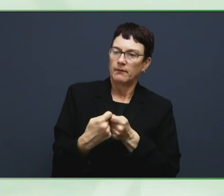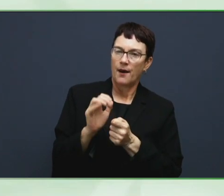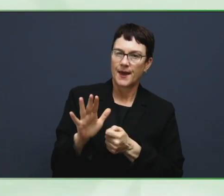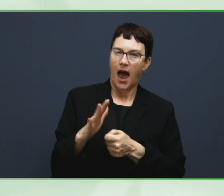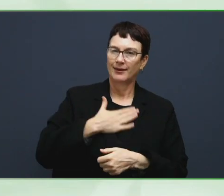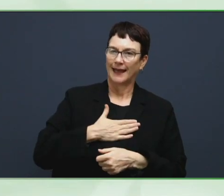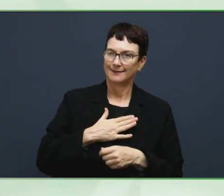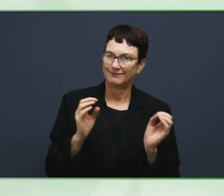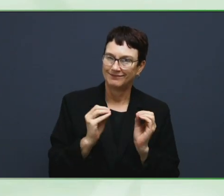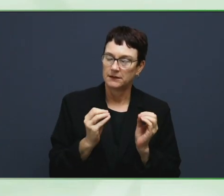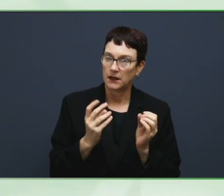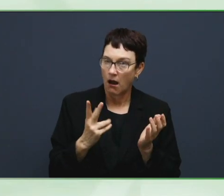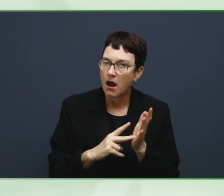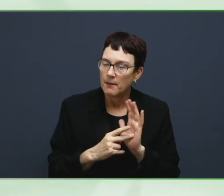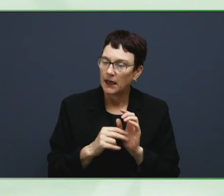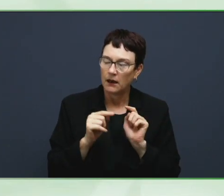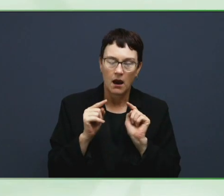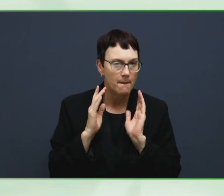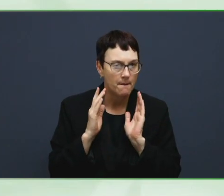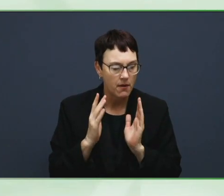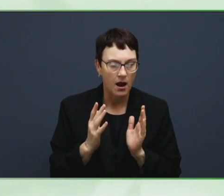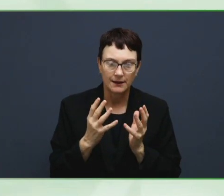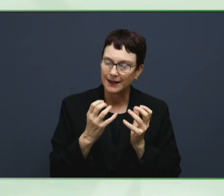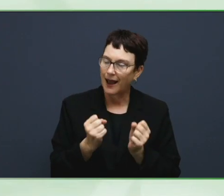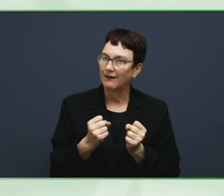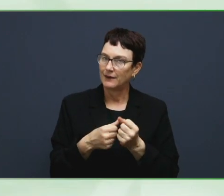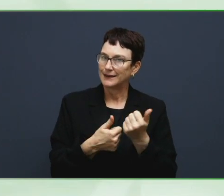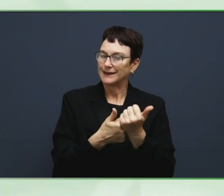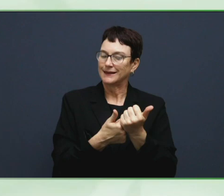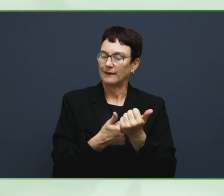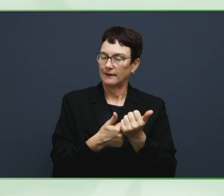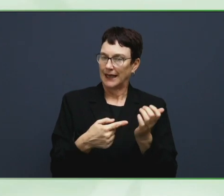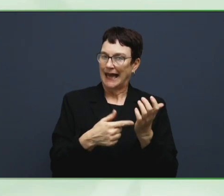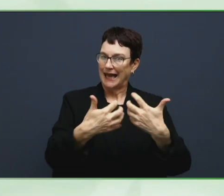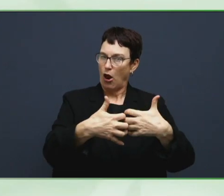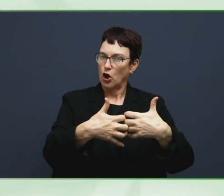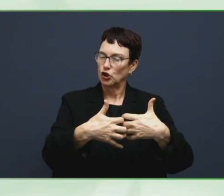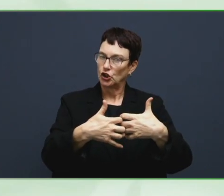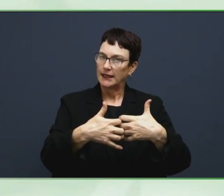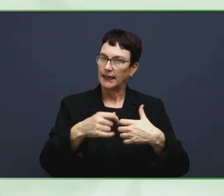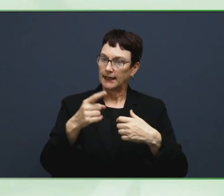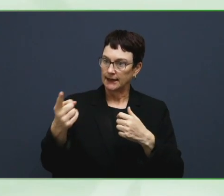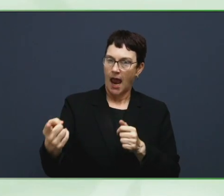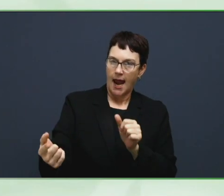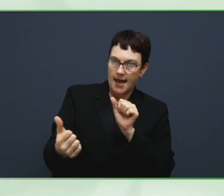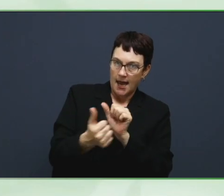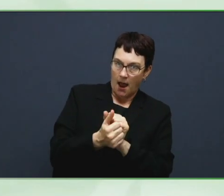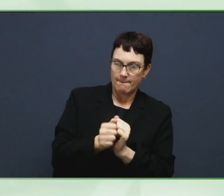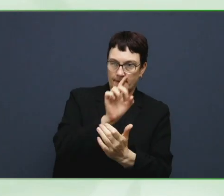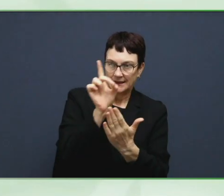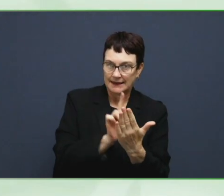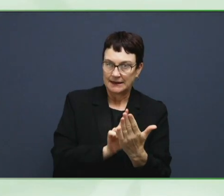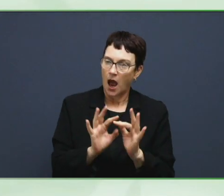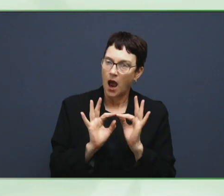interest. Advancing assistive technology development requires a strong focus on inclusive design, sustainable funding,